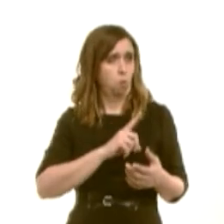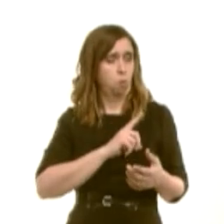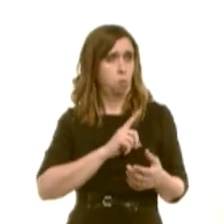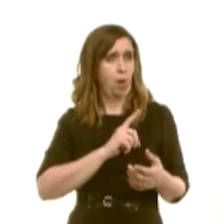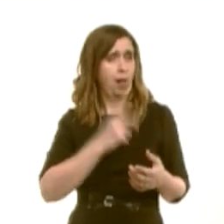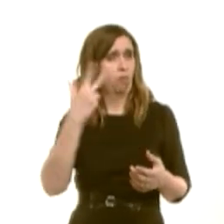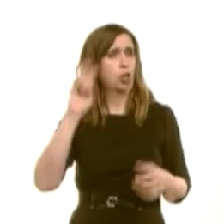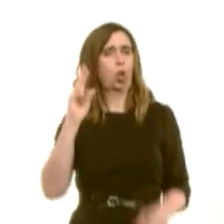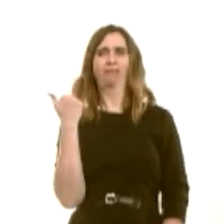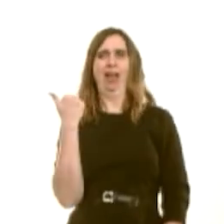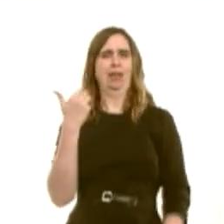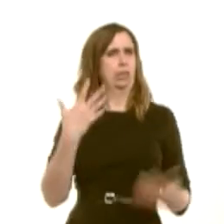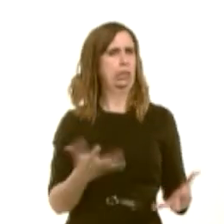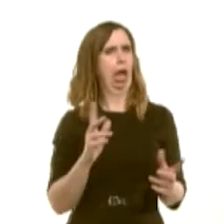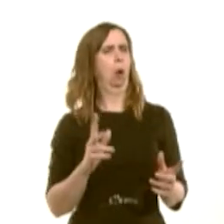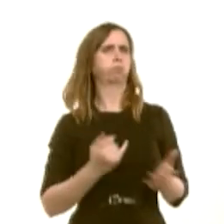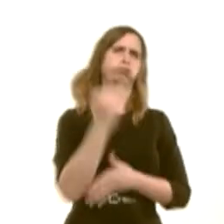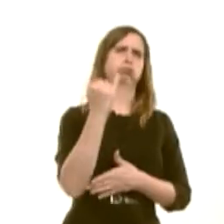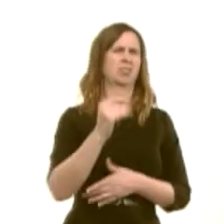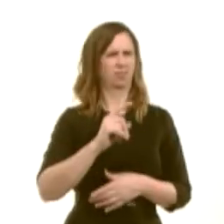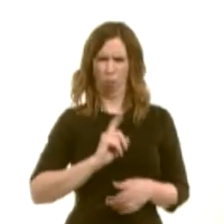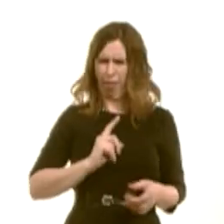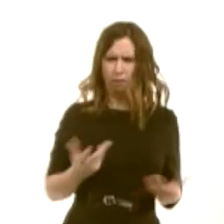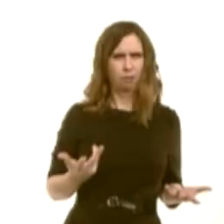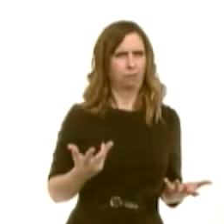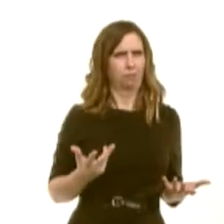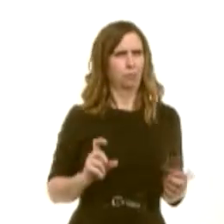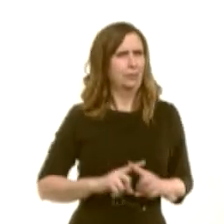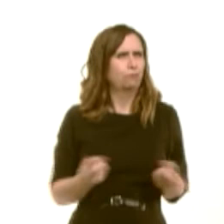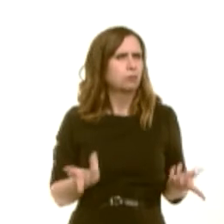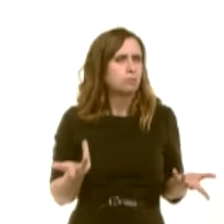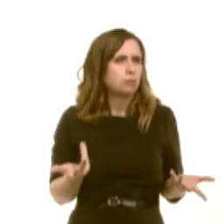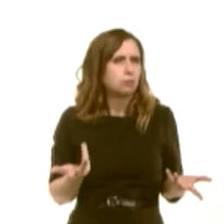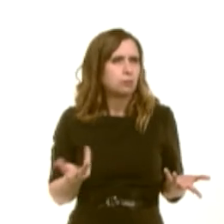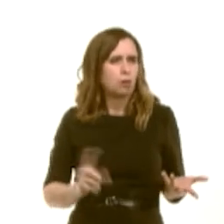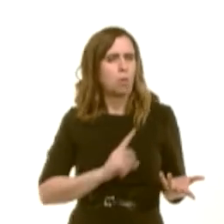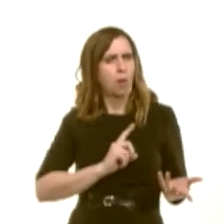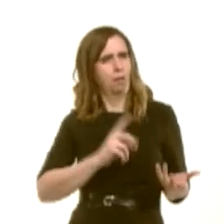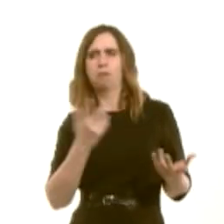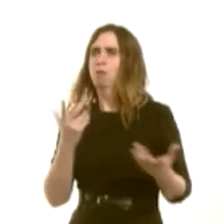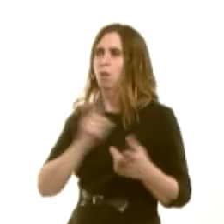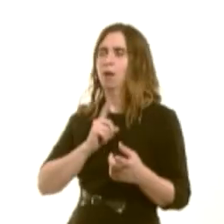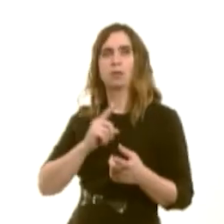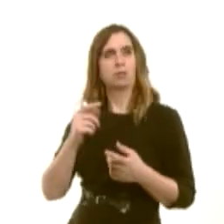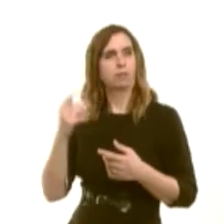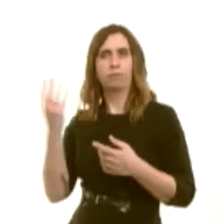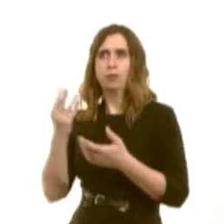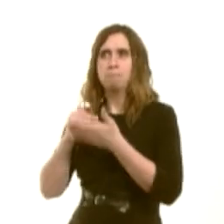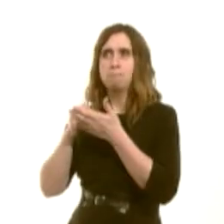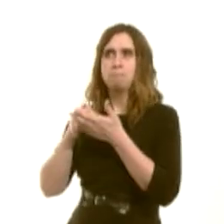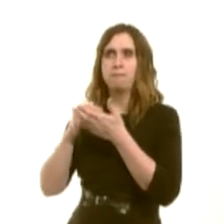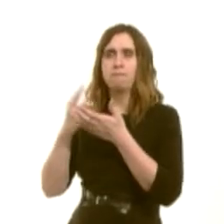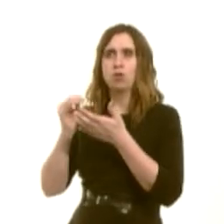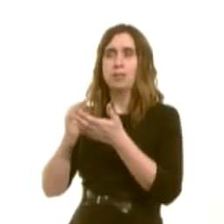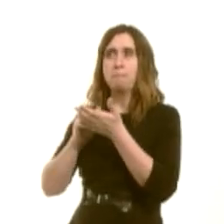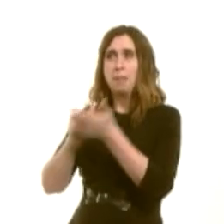acceptable 3 years ago? I don't really see what's changed. But the truth is, of course, that Betsy Cadwallader has spent £14 million on